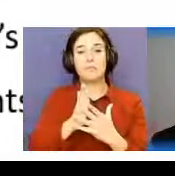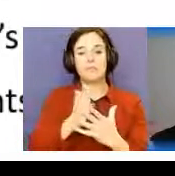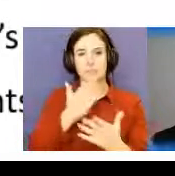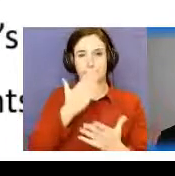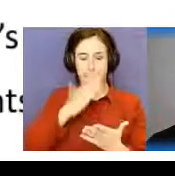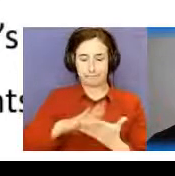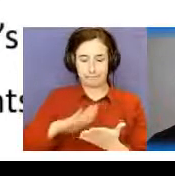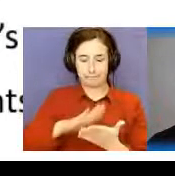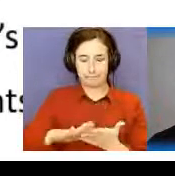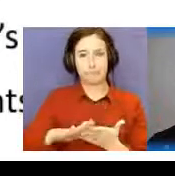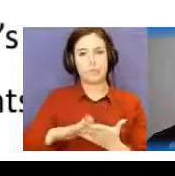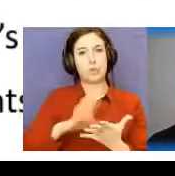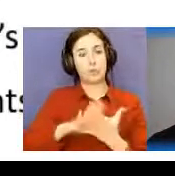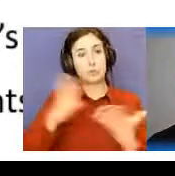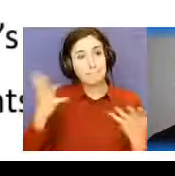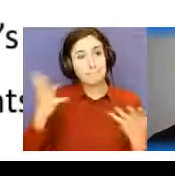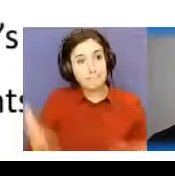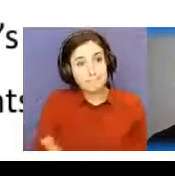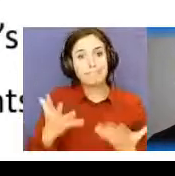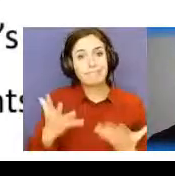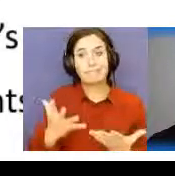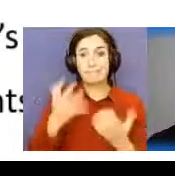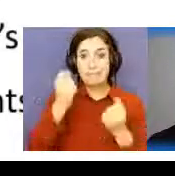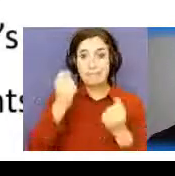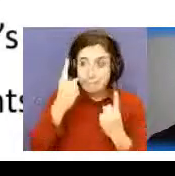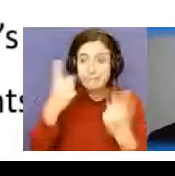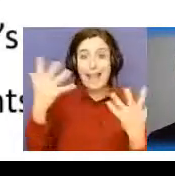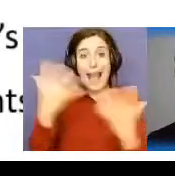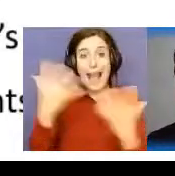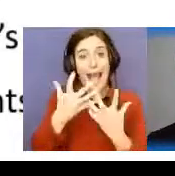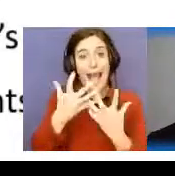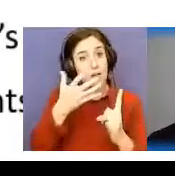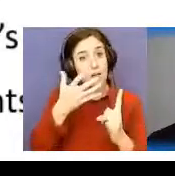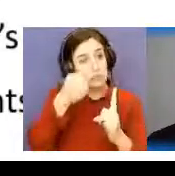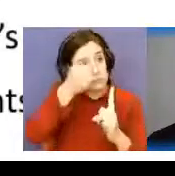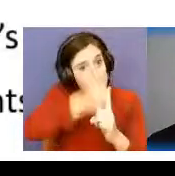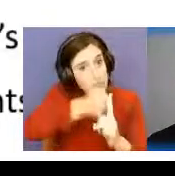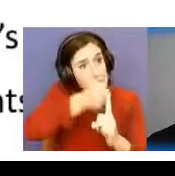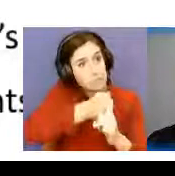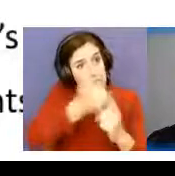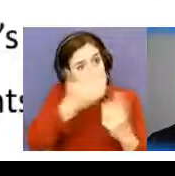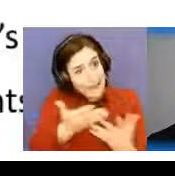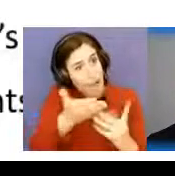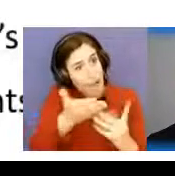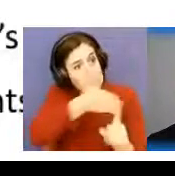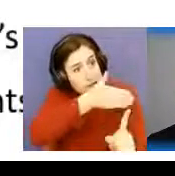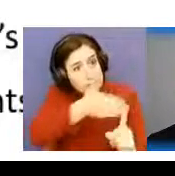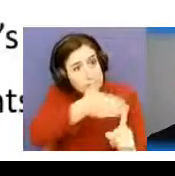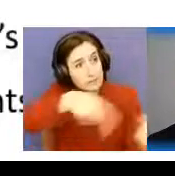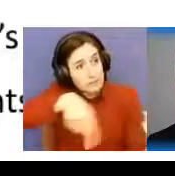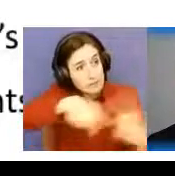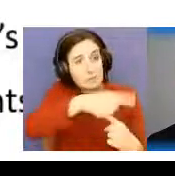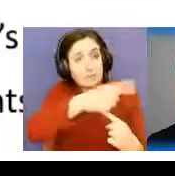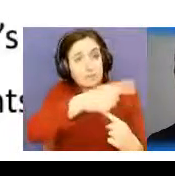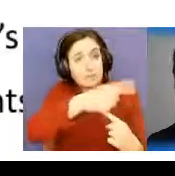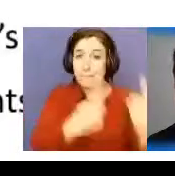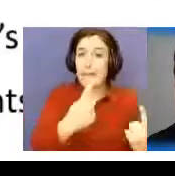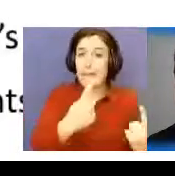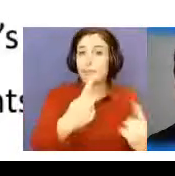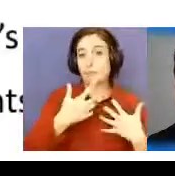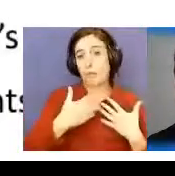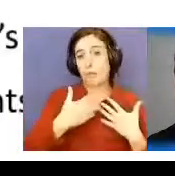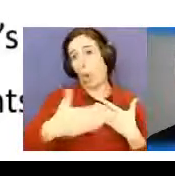encourage, empower, and motivate patients with long-term conditions to be more physically active. And there's lots of progress being made. There's a